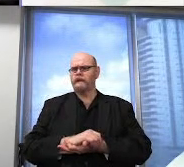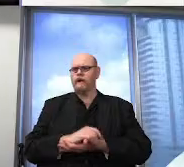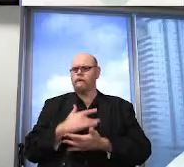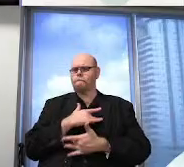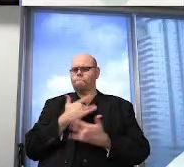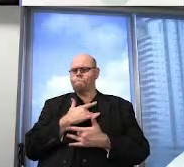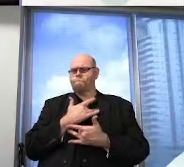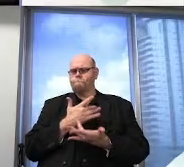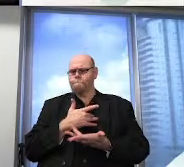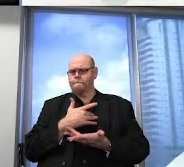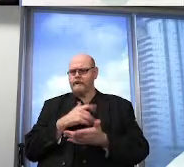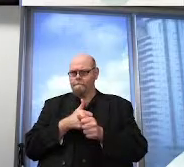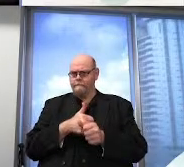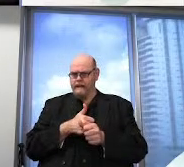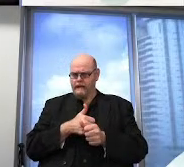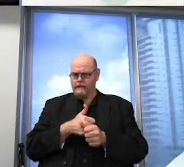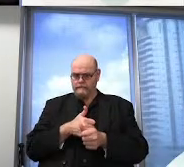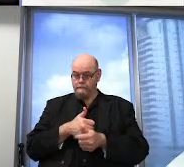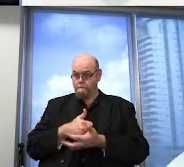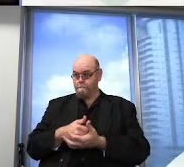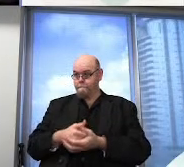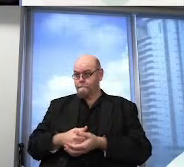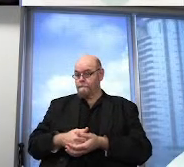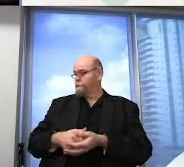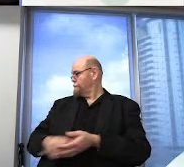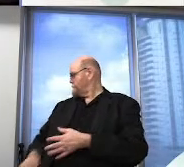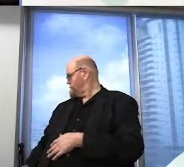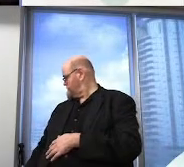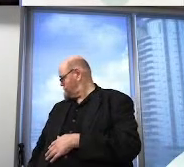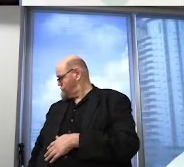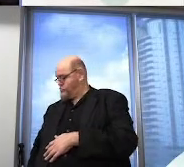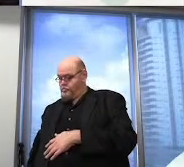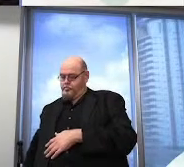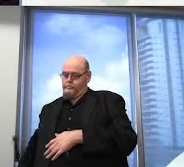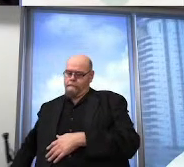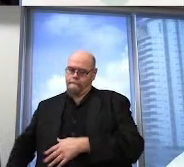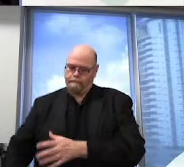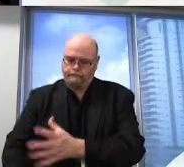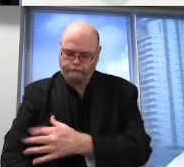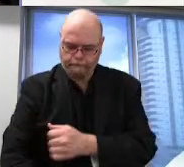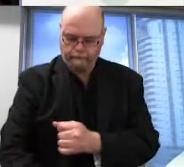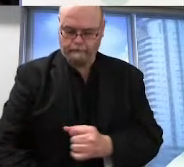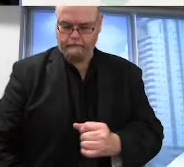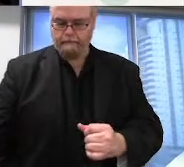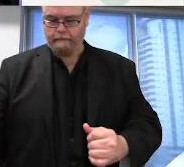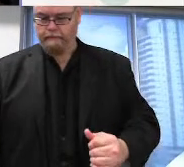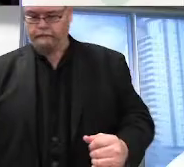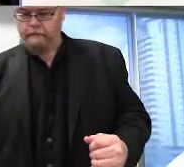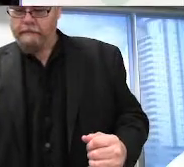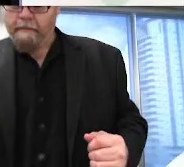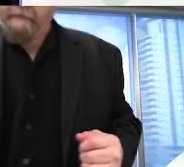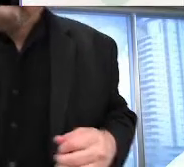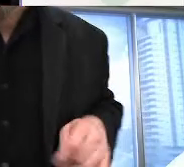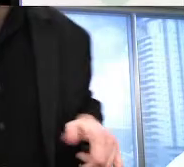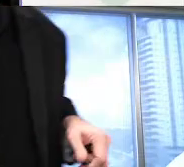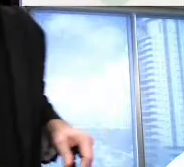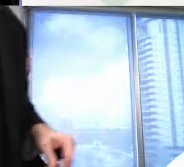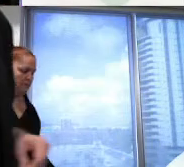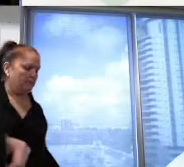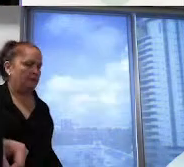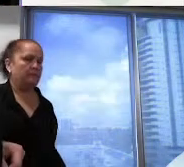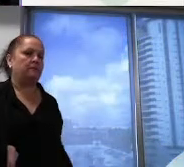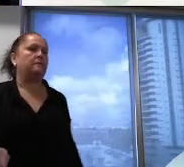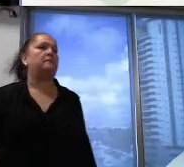where do you stand with that in terms of complying? The one thing with the